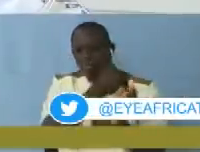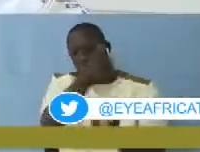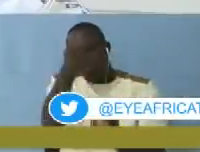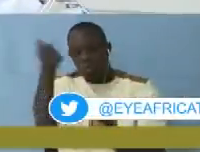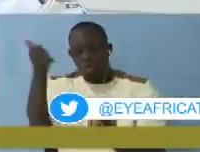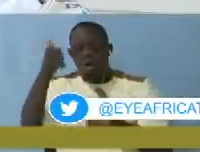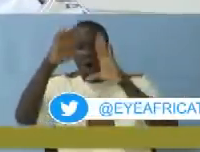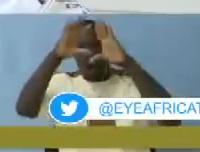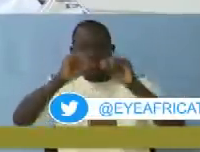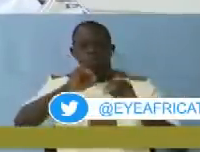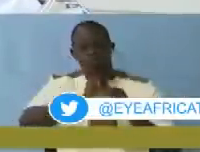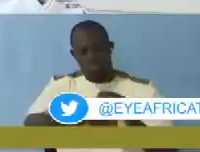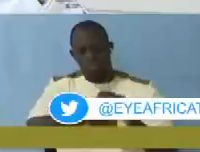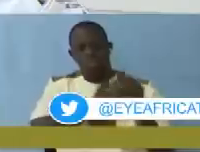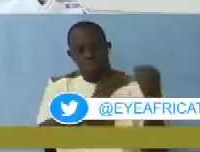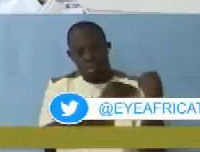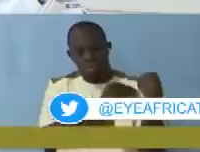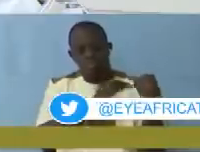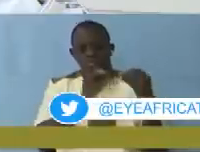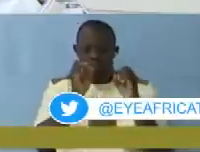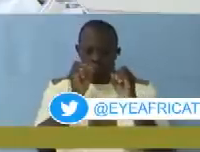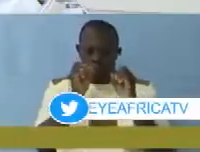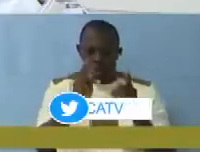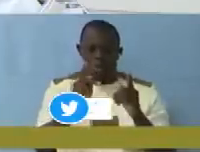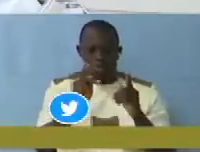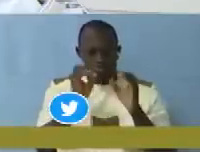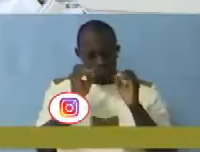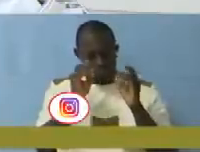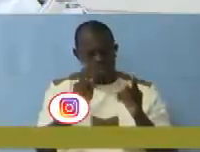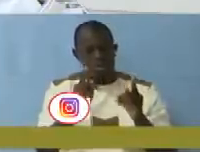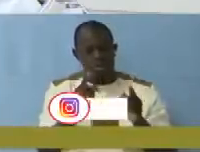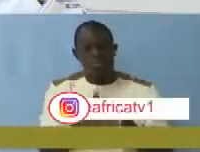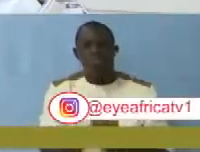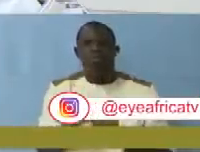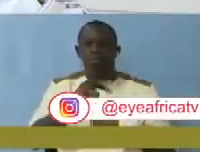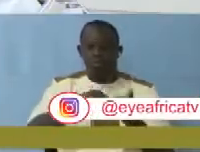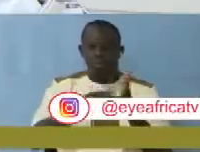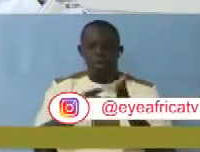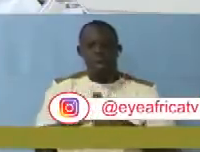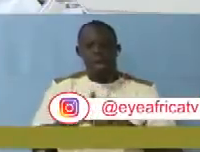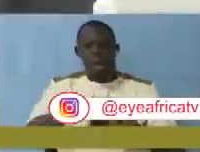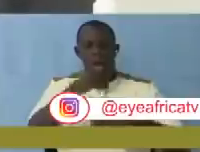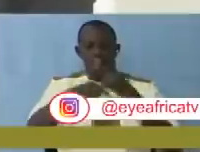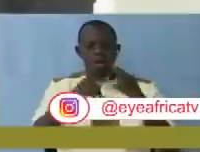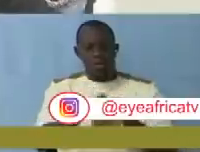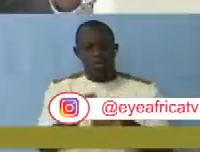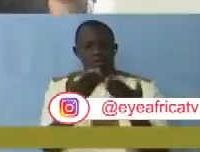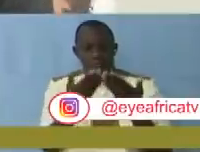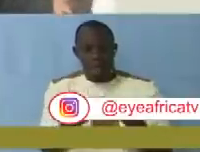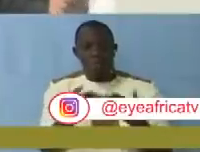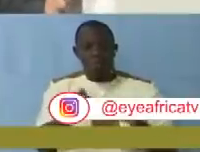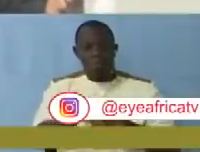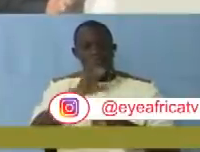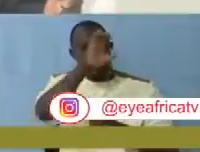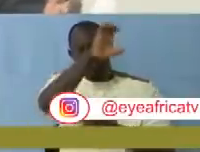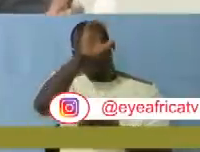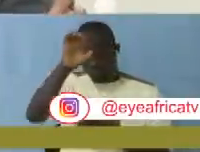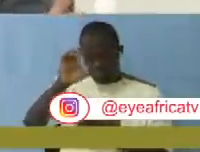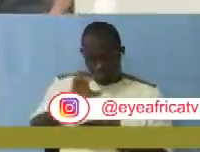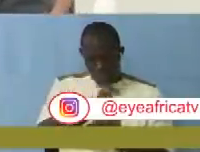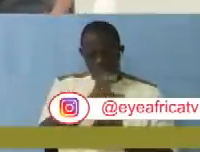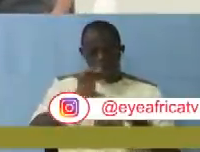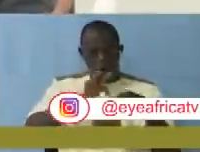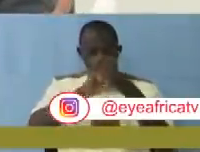ni bunda ko tamul bela. Okay. So the elements of the organigram are beginning to emerge. You would